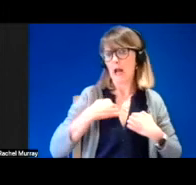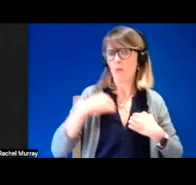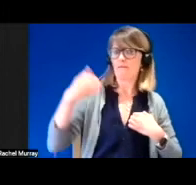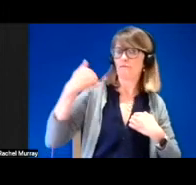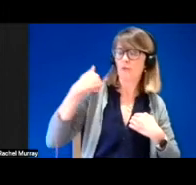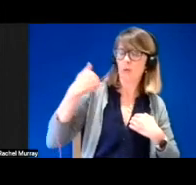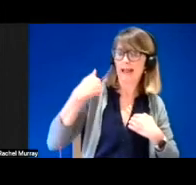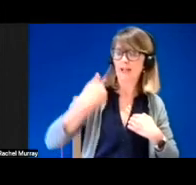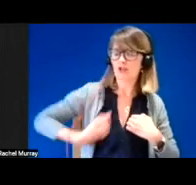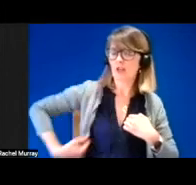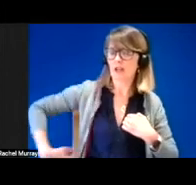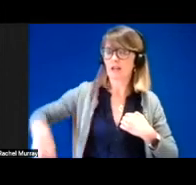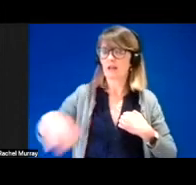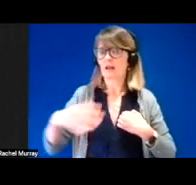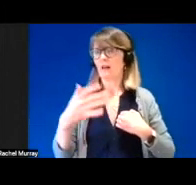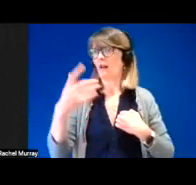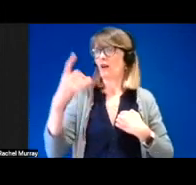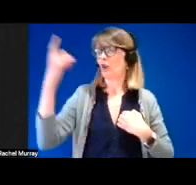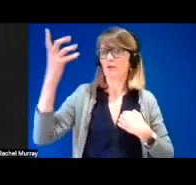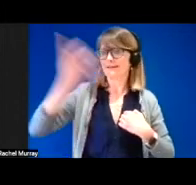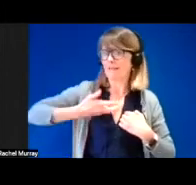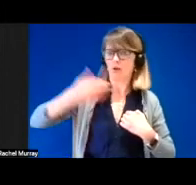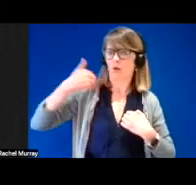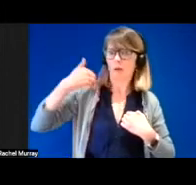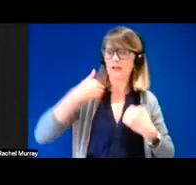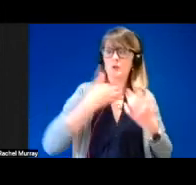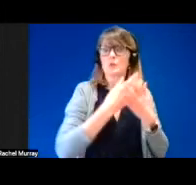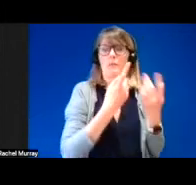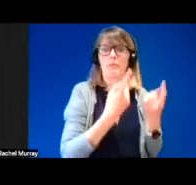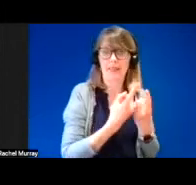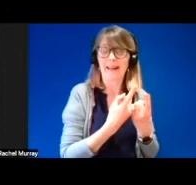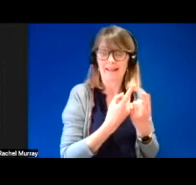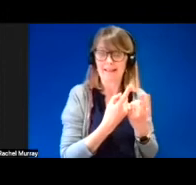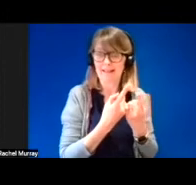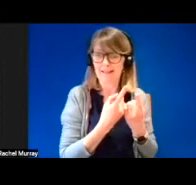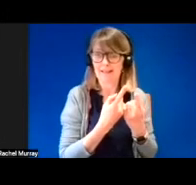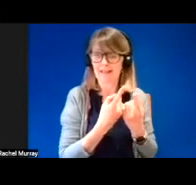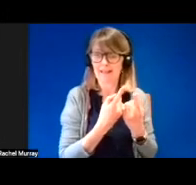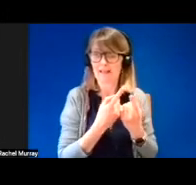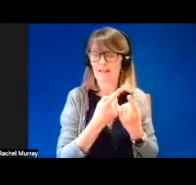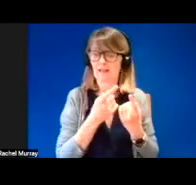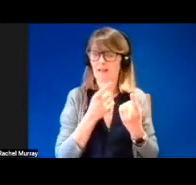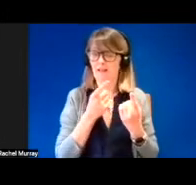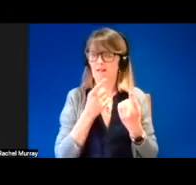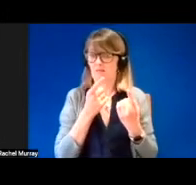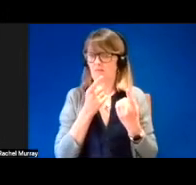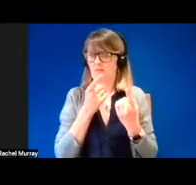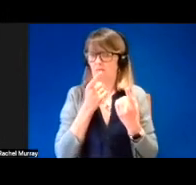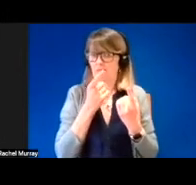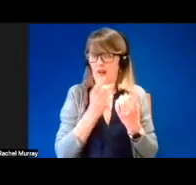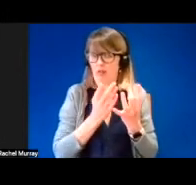God-given calling towards something, being a catalyst which enables power to